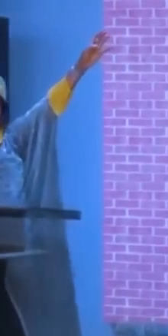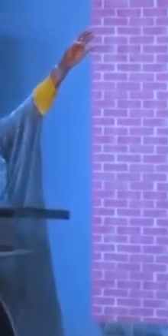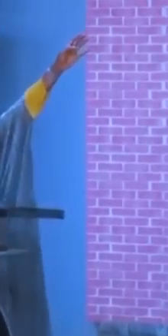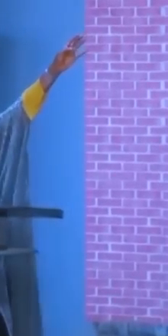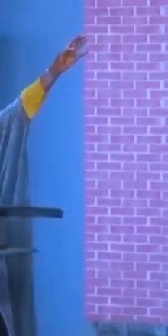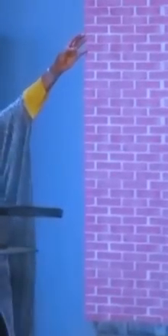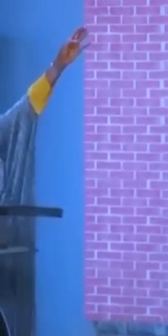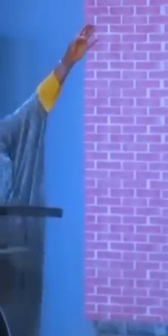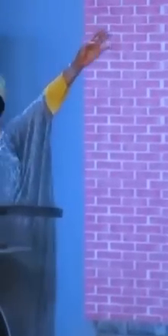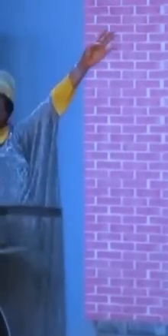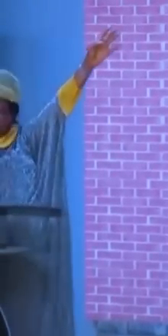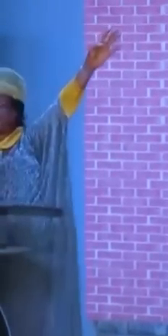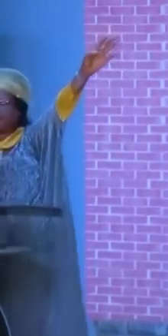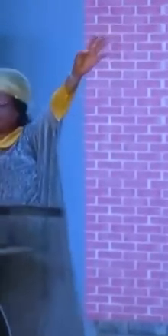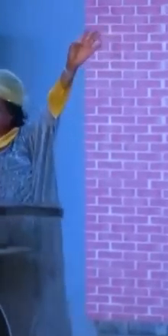fi pàdé ẹ